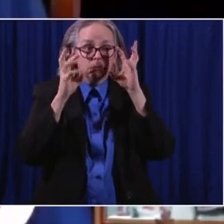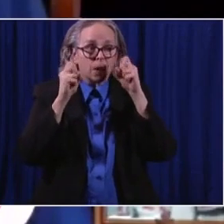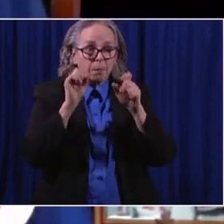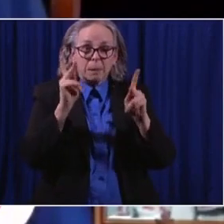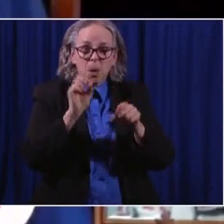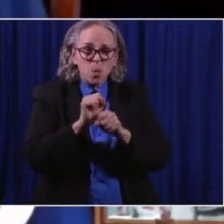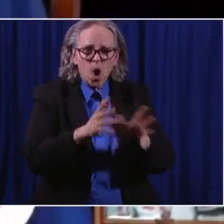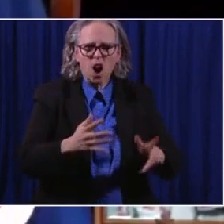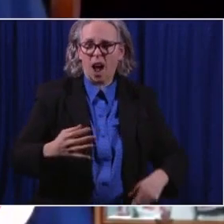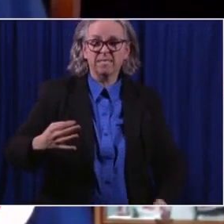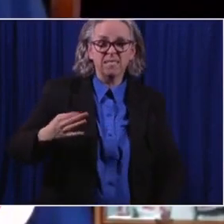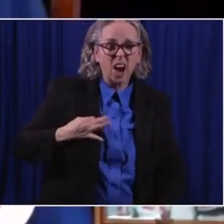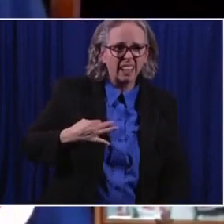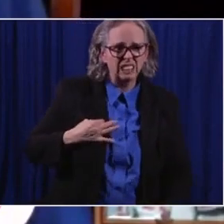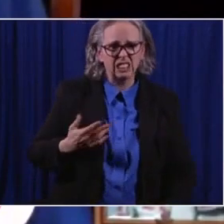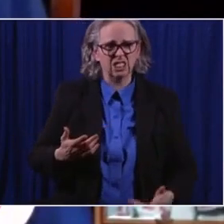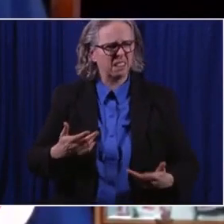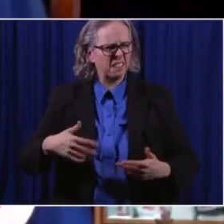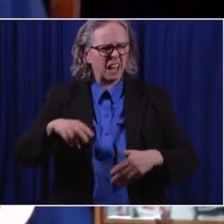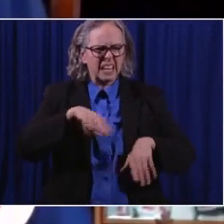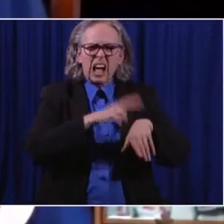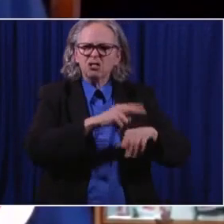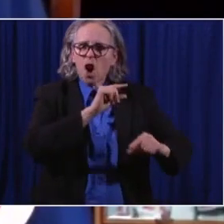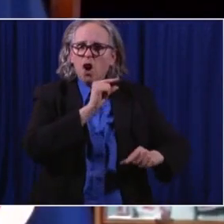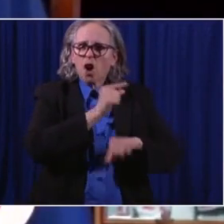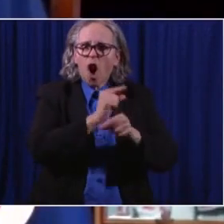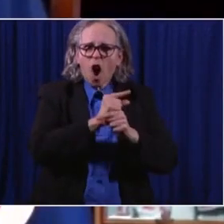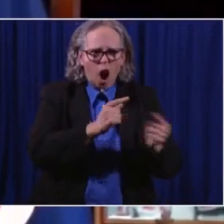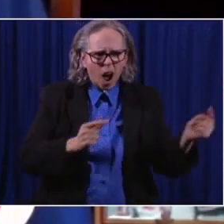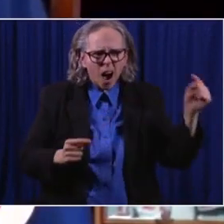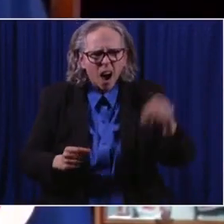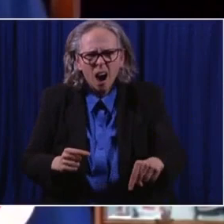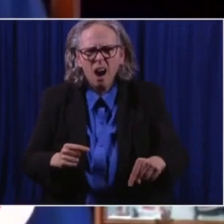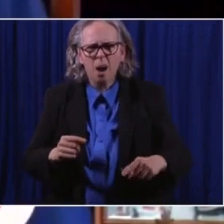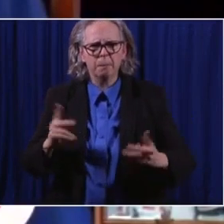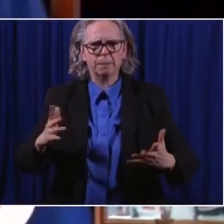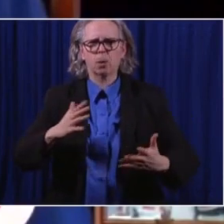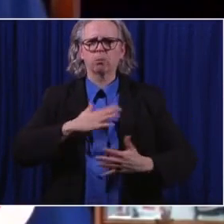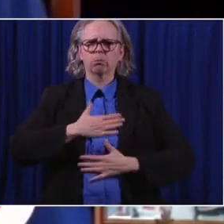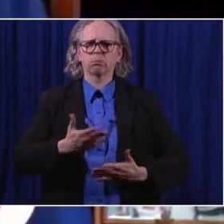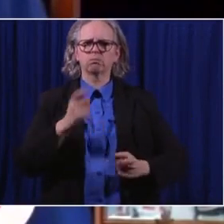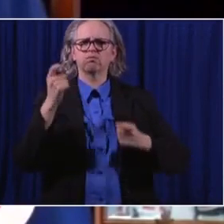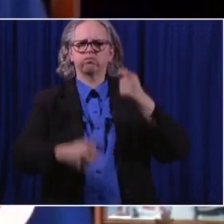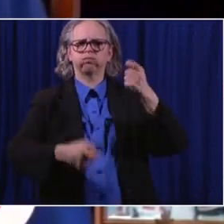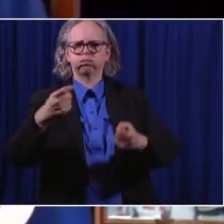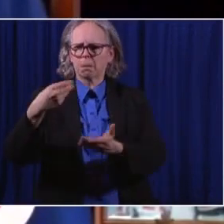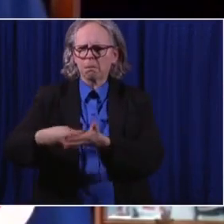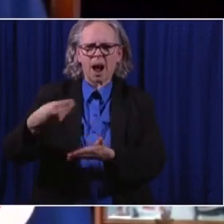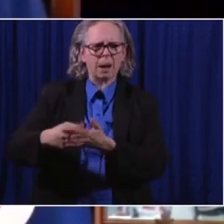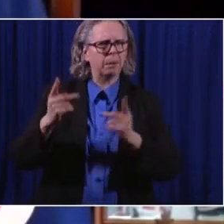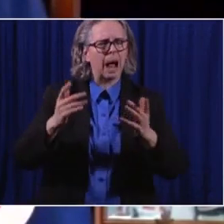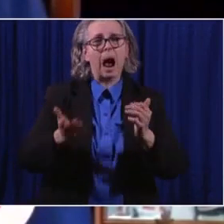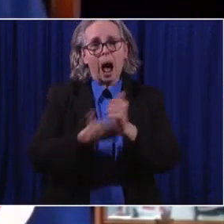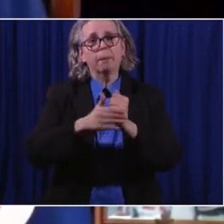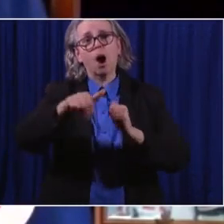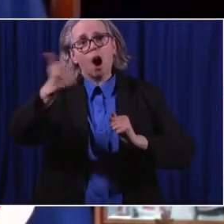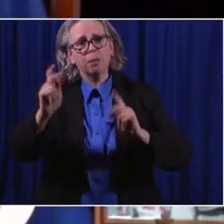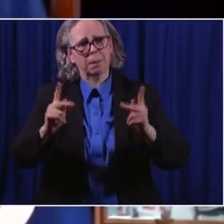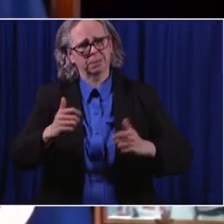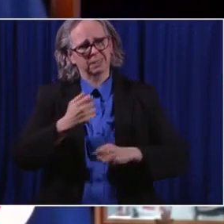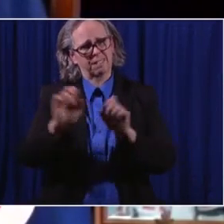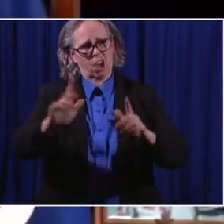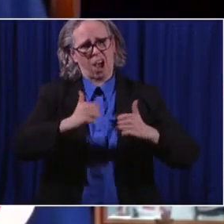the generosity of many are helping brighten people's lives. If you don't think there's a need for this, if you're maybe out there and you're listening to this and